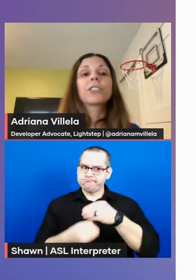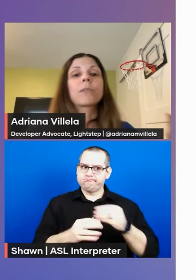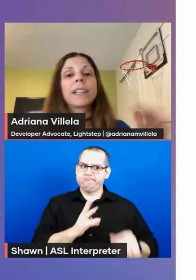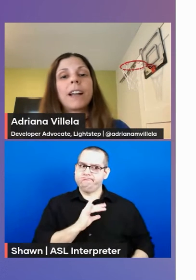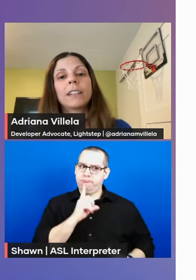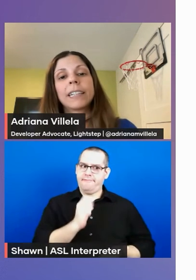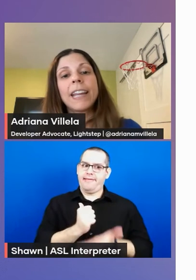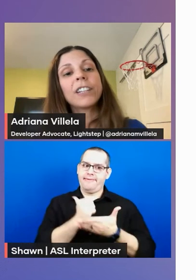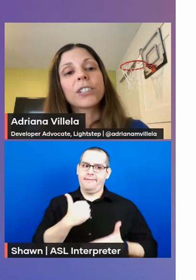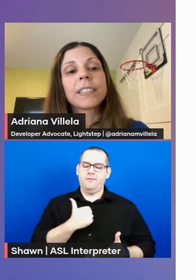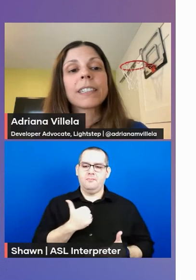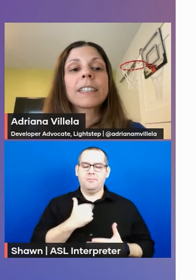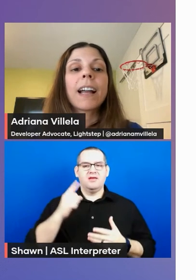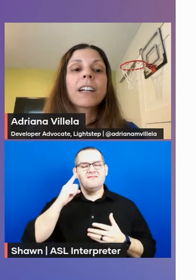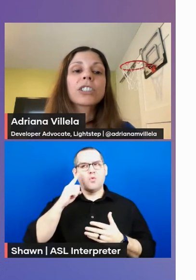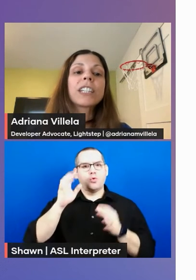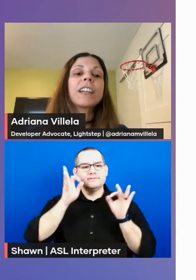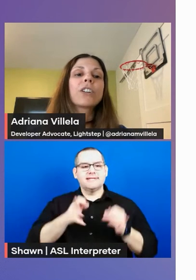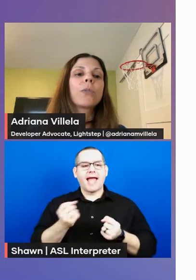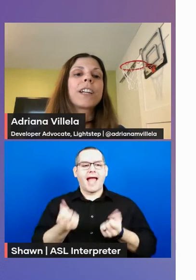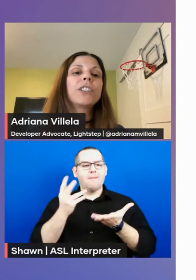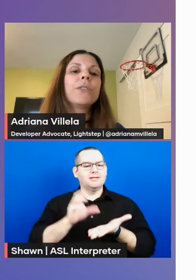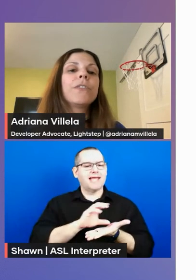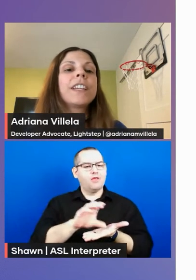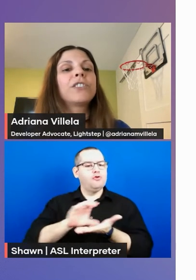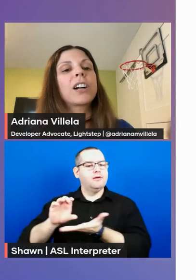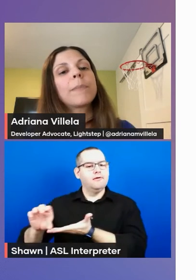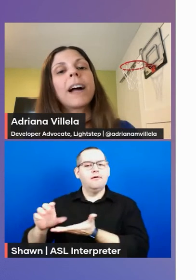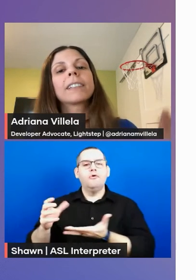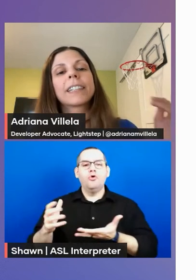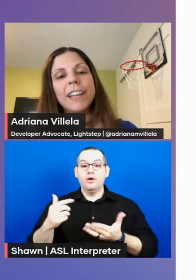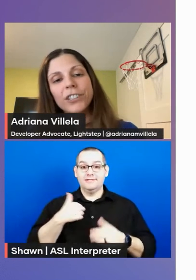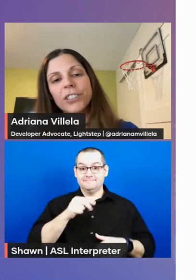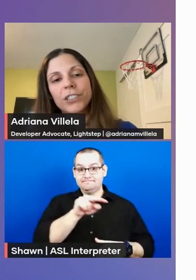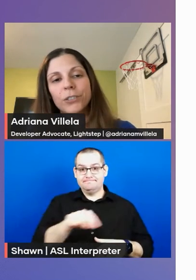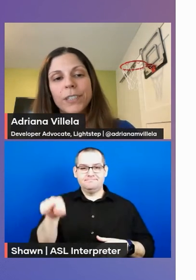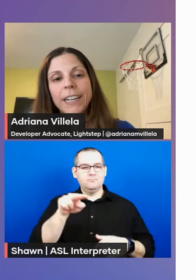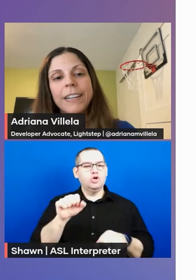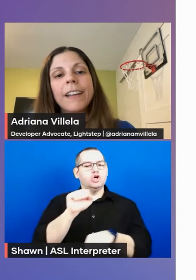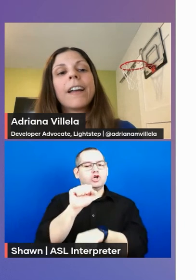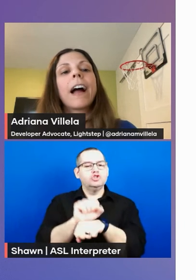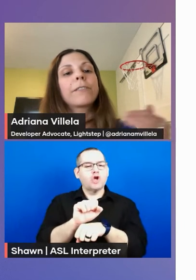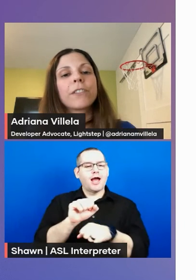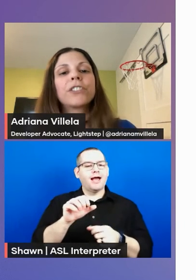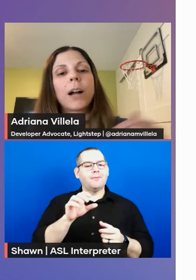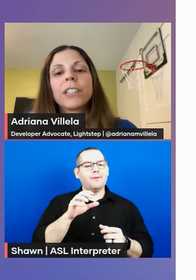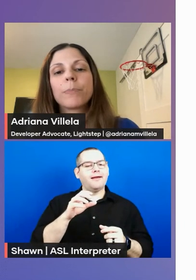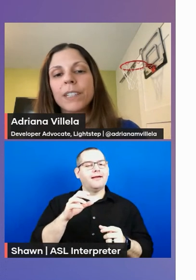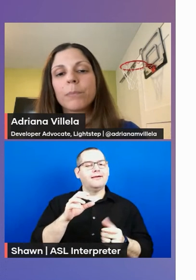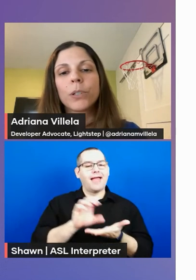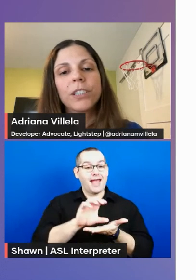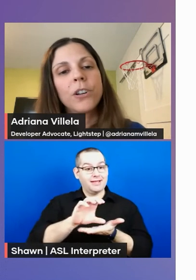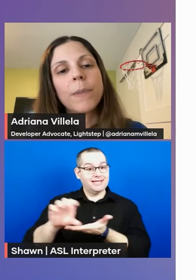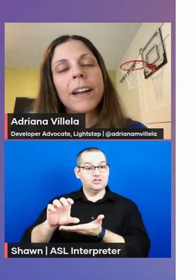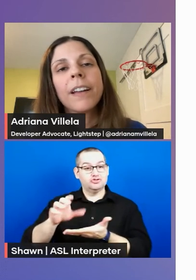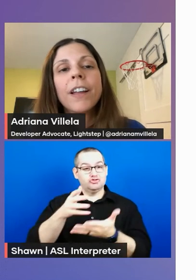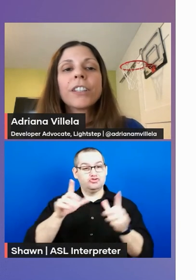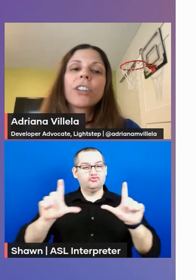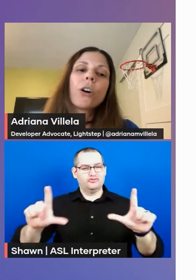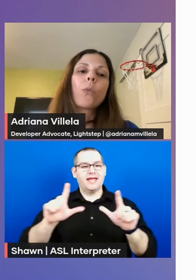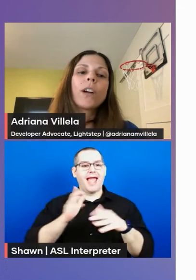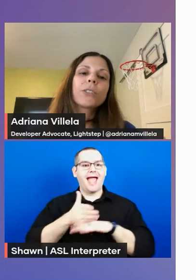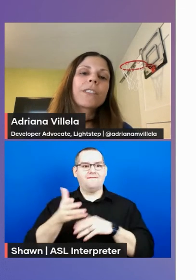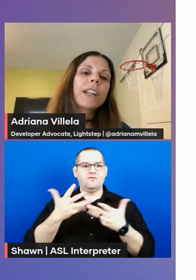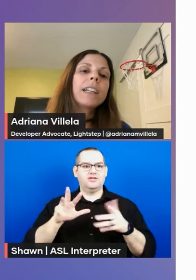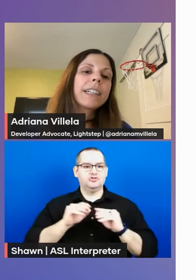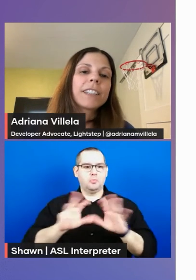in determining allocations is actually going to the job allocation screen after the job has been deployed to Nomad.